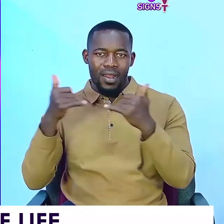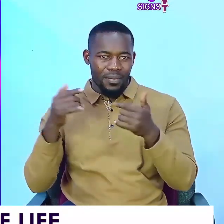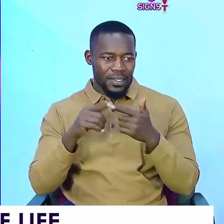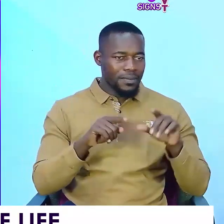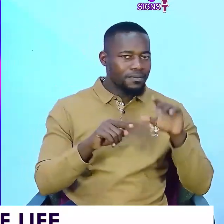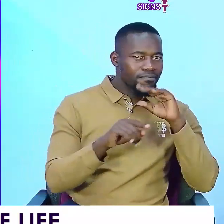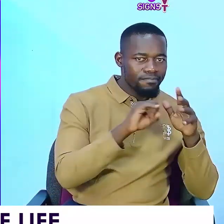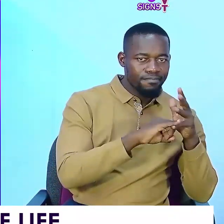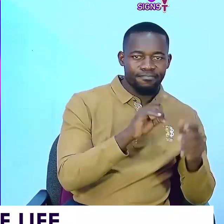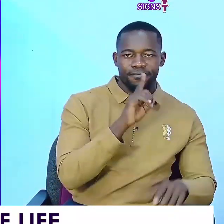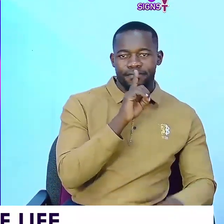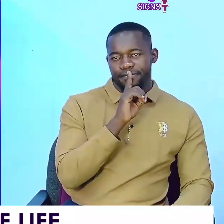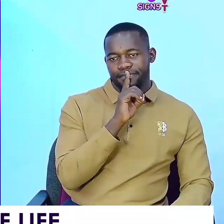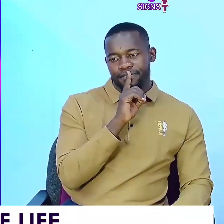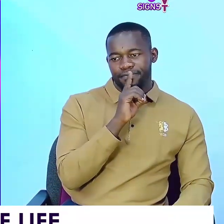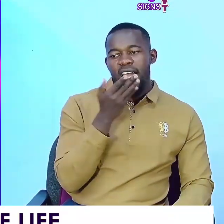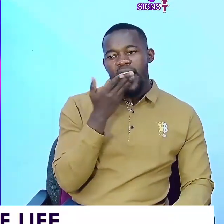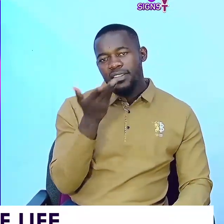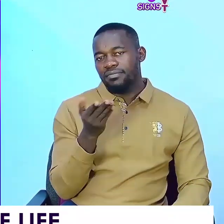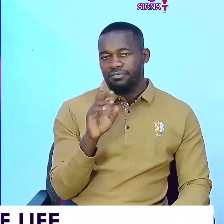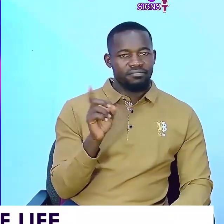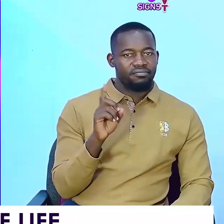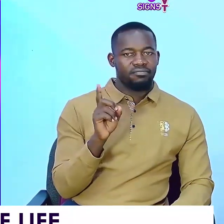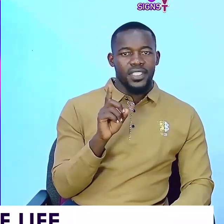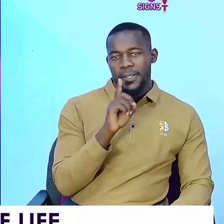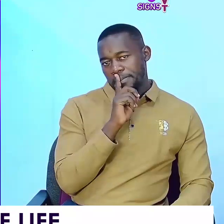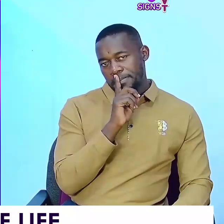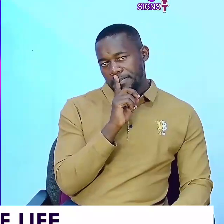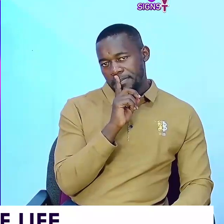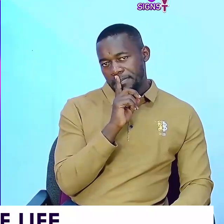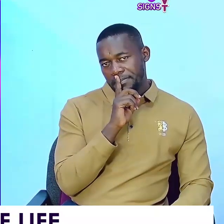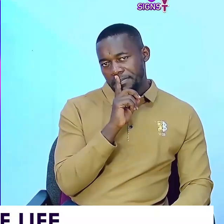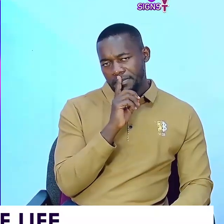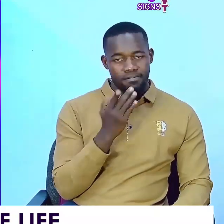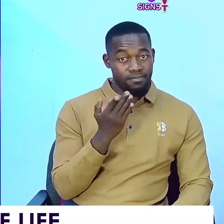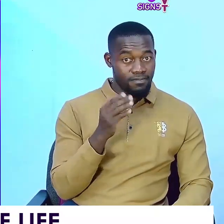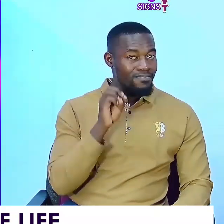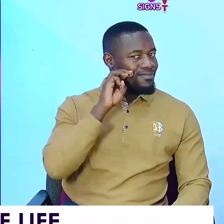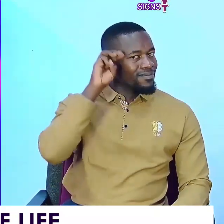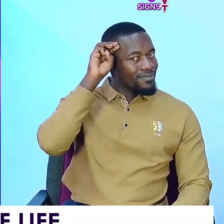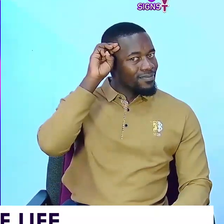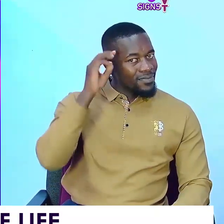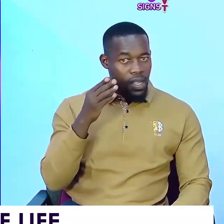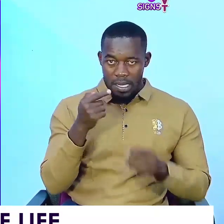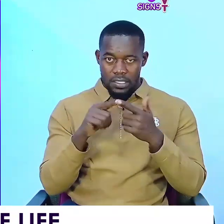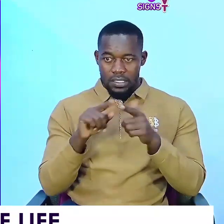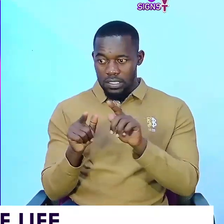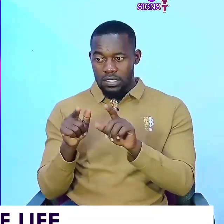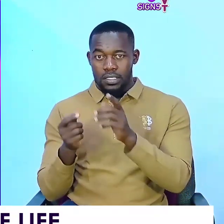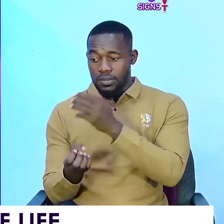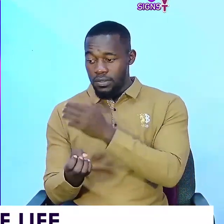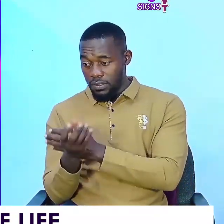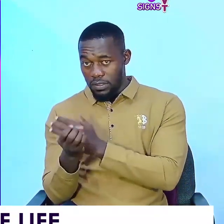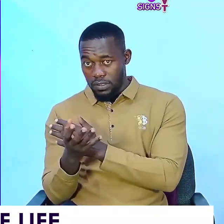come discuss it in public. Yeah. Maybe the only platforms they're allowed to discuss such with is in counseling sessions, or maybe they